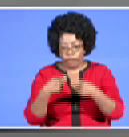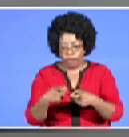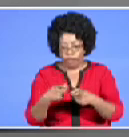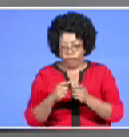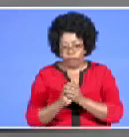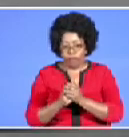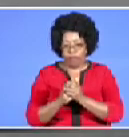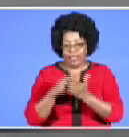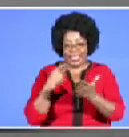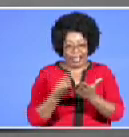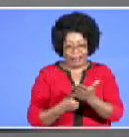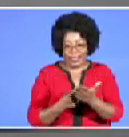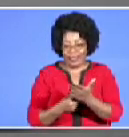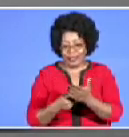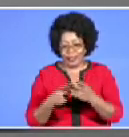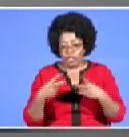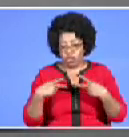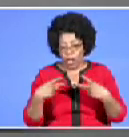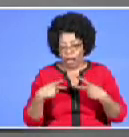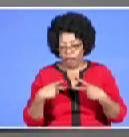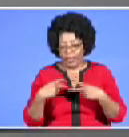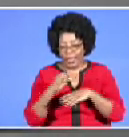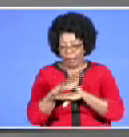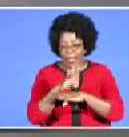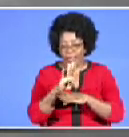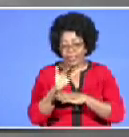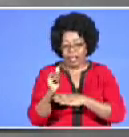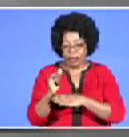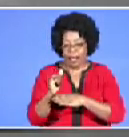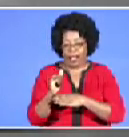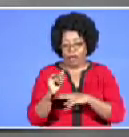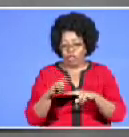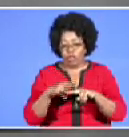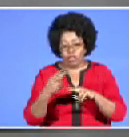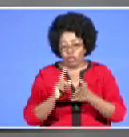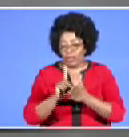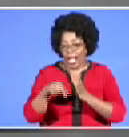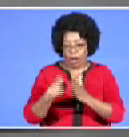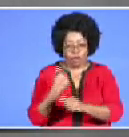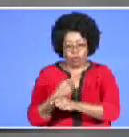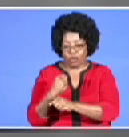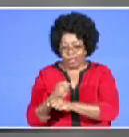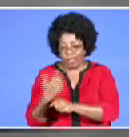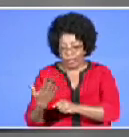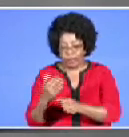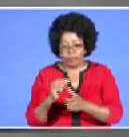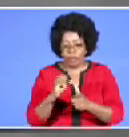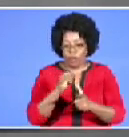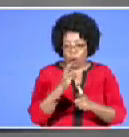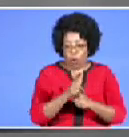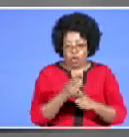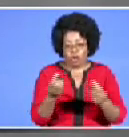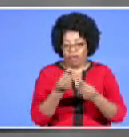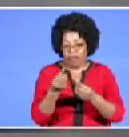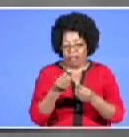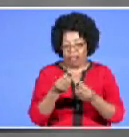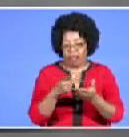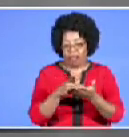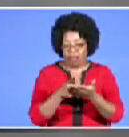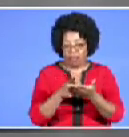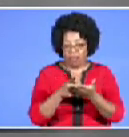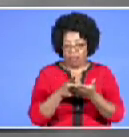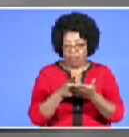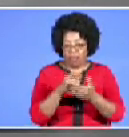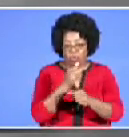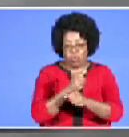the evidence that you have been impacted, you're on reduced hours, or you have no income at all, or you're only